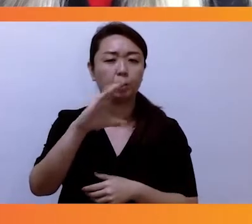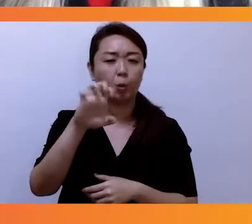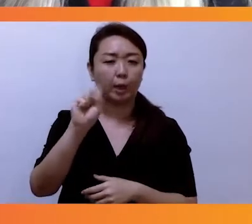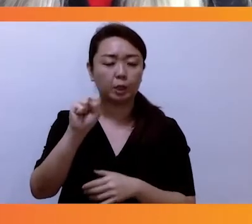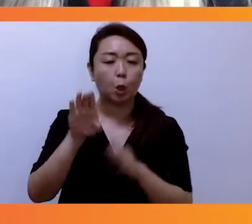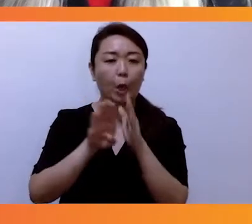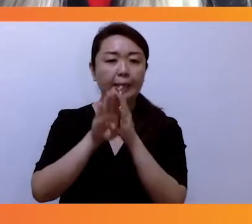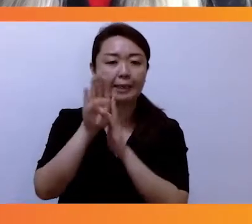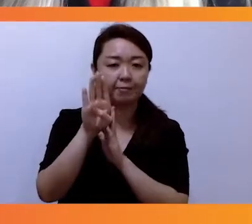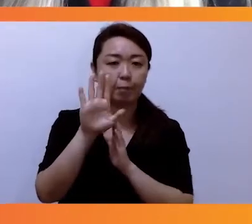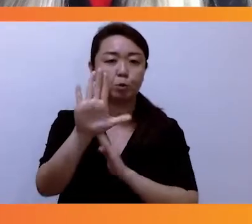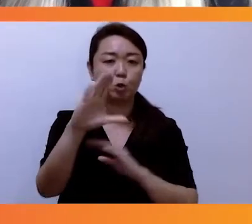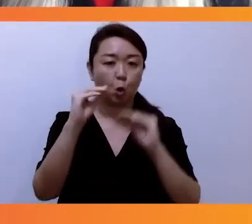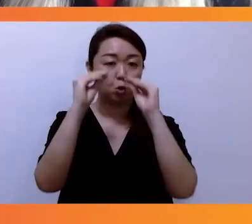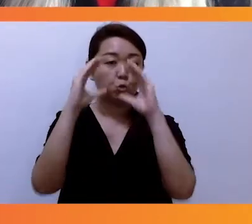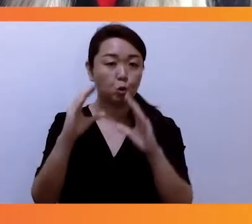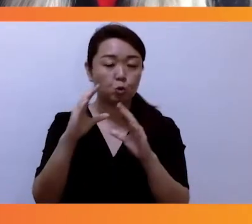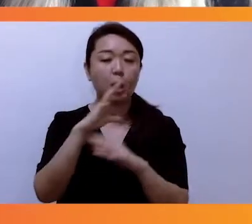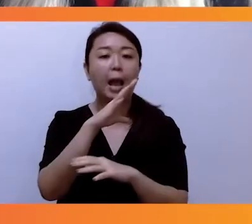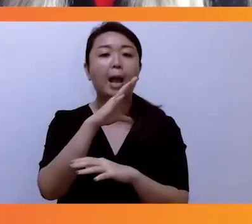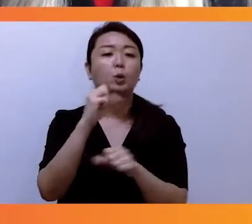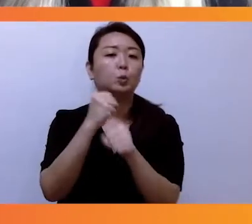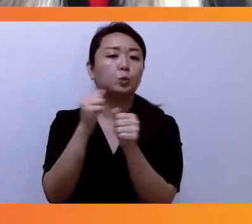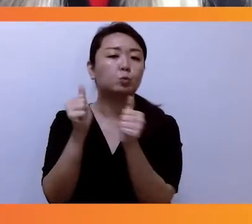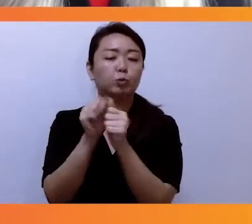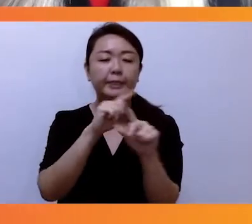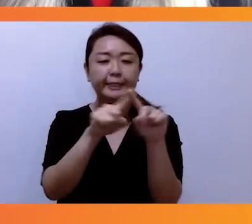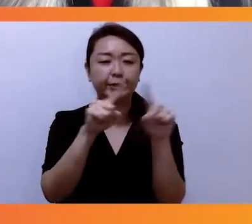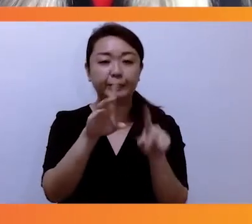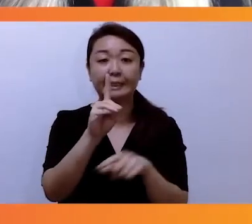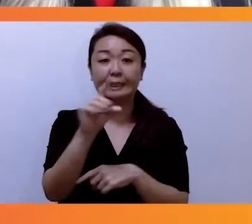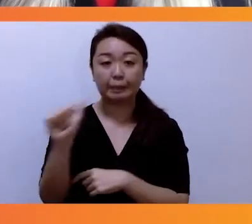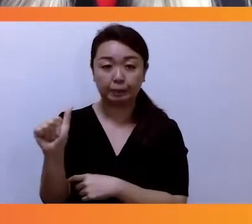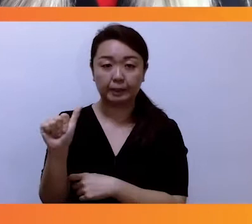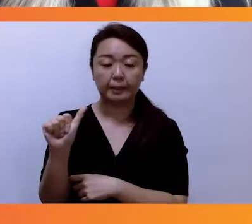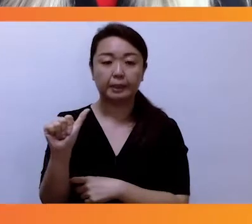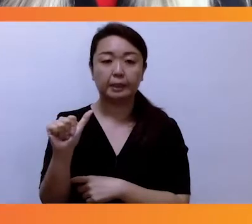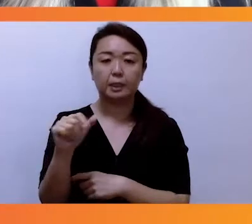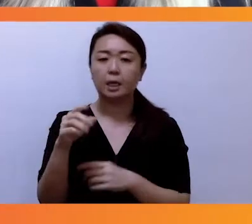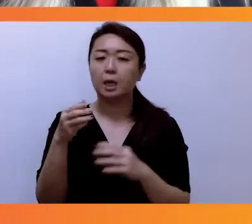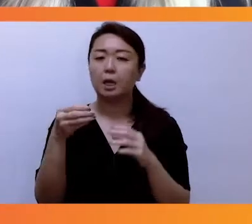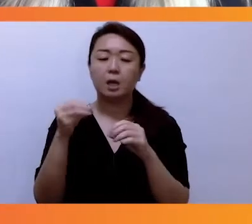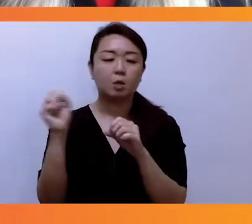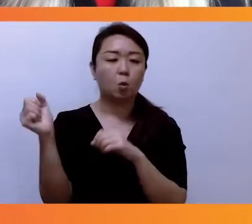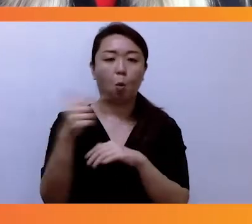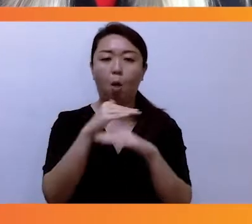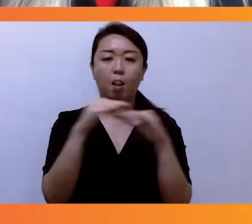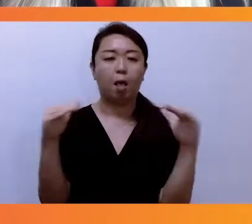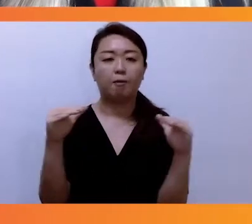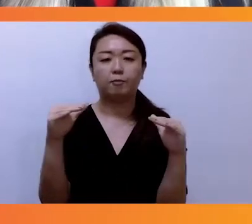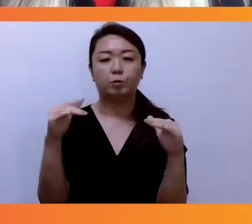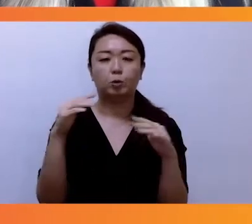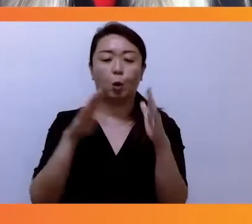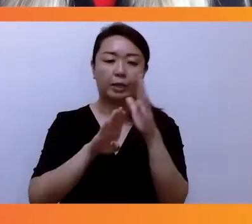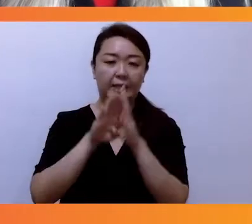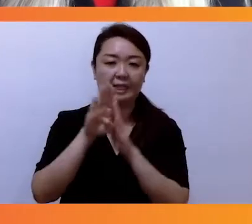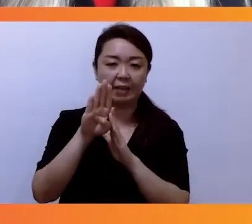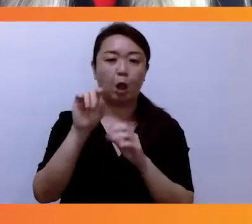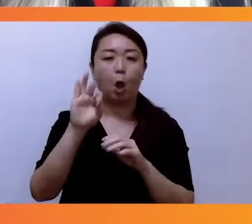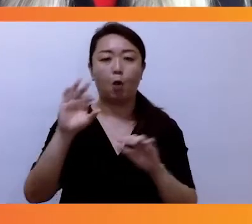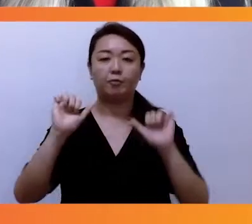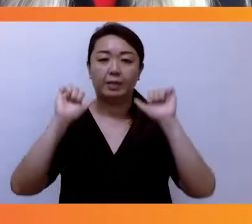of the nuances of developing your coaches to work with different disabilities throughout all levels